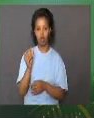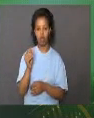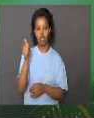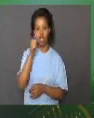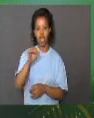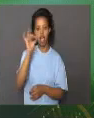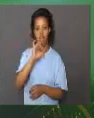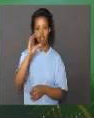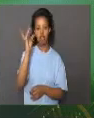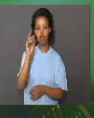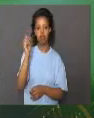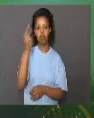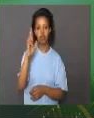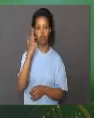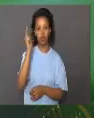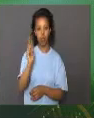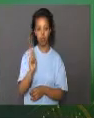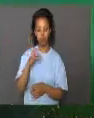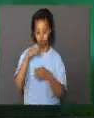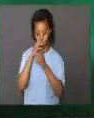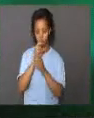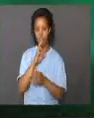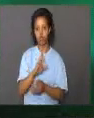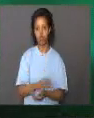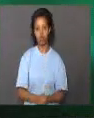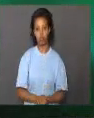and electron microscopes.